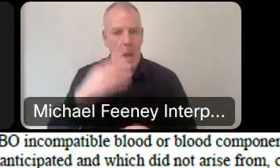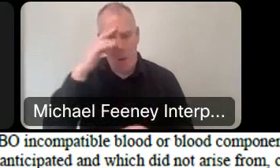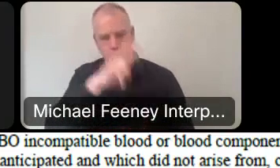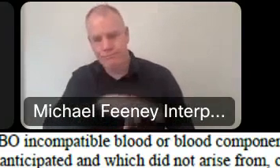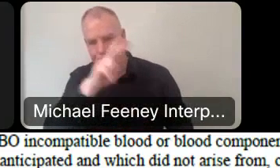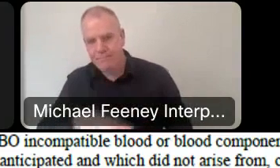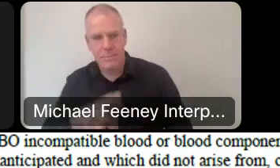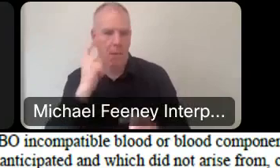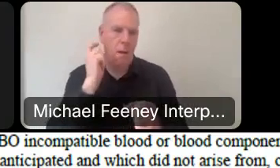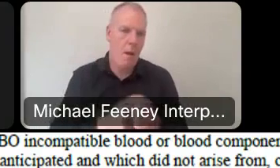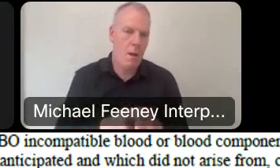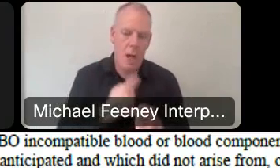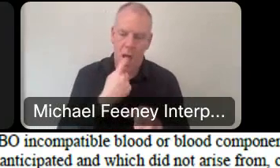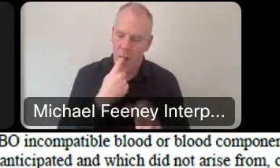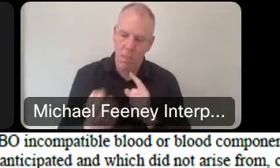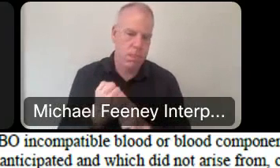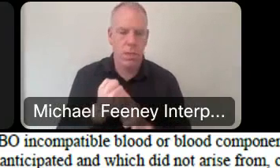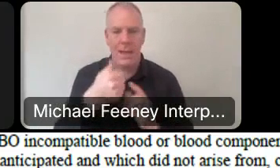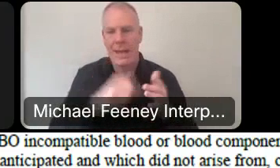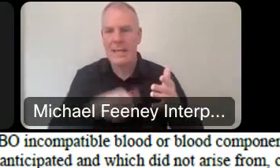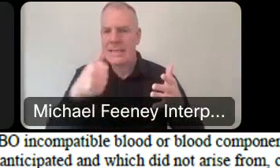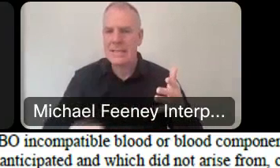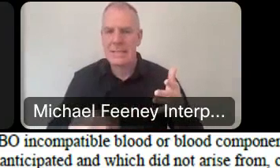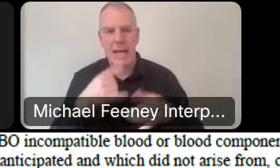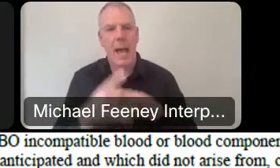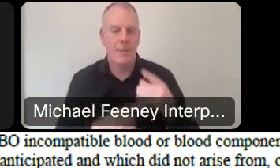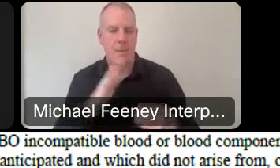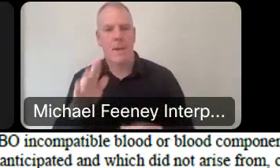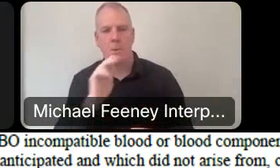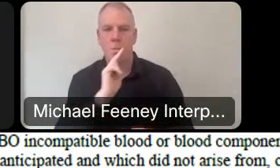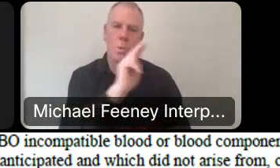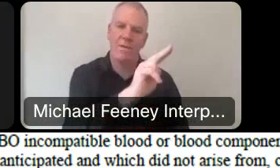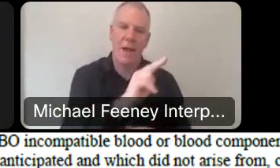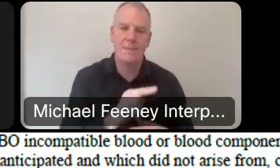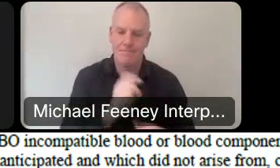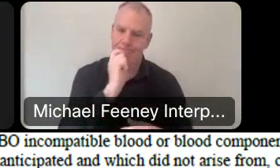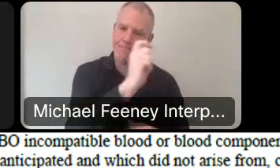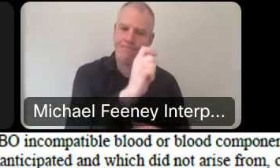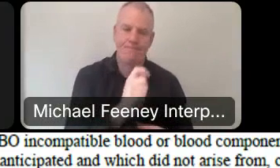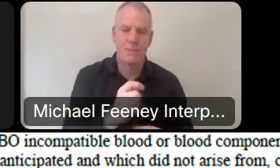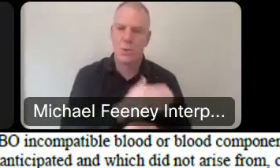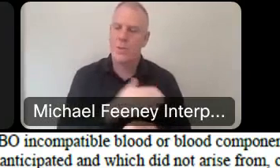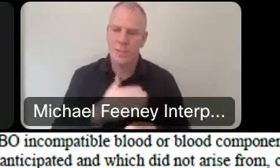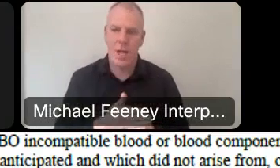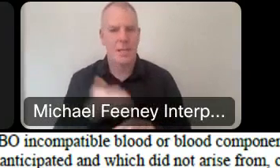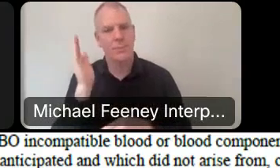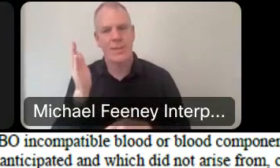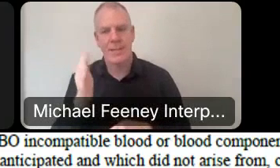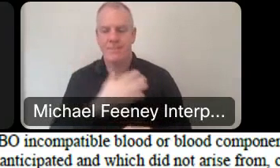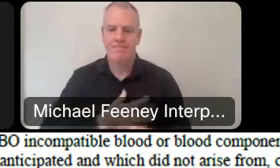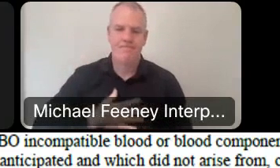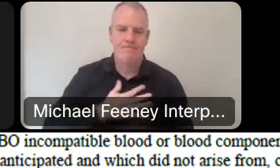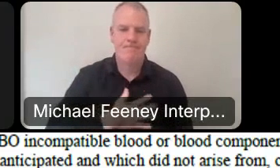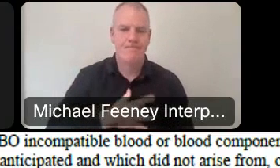these are very hard-hitting list of incidents, notifiable incidents to open the presentation